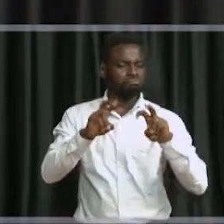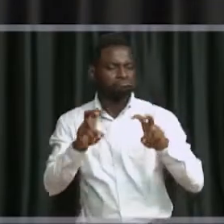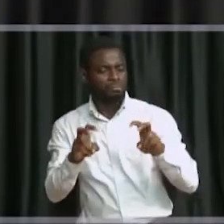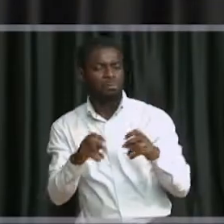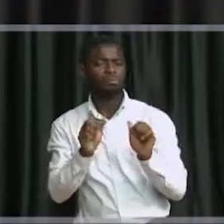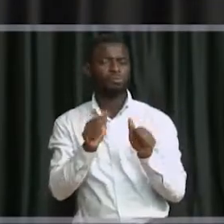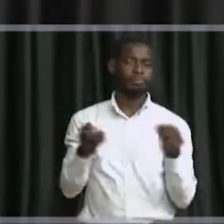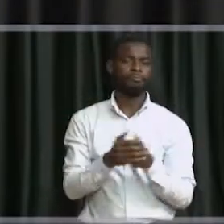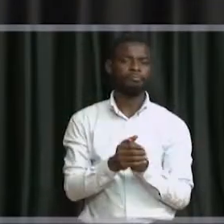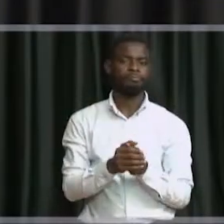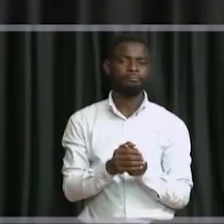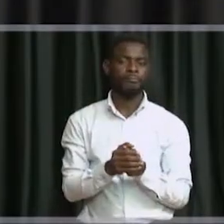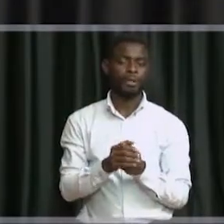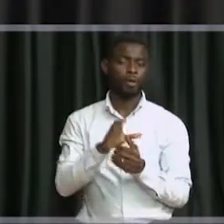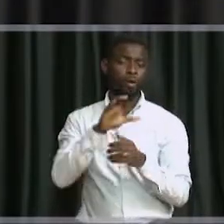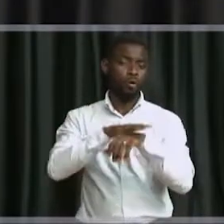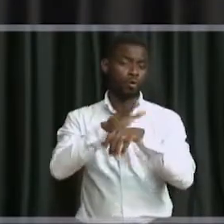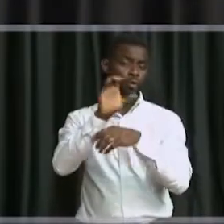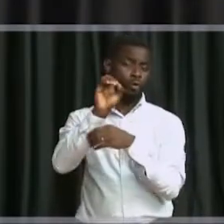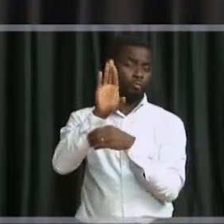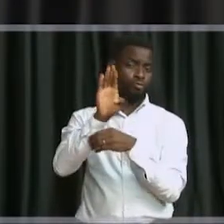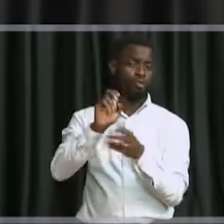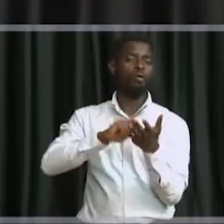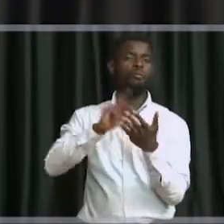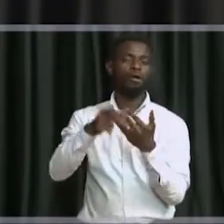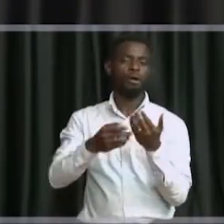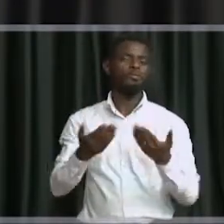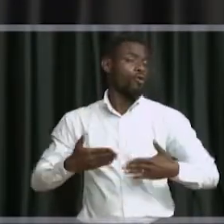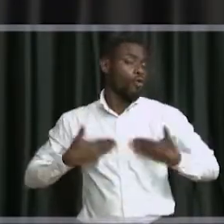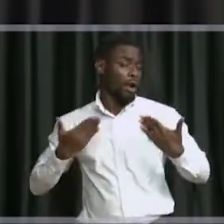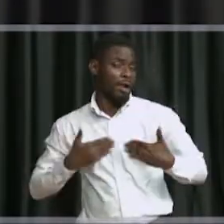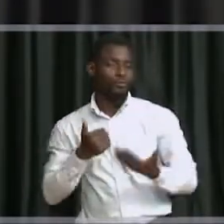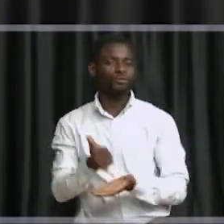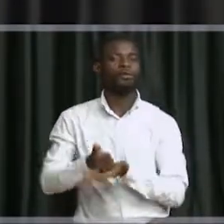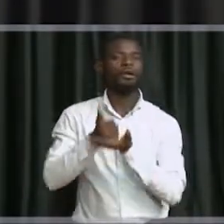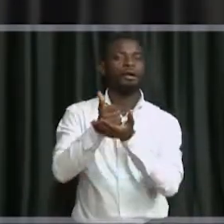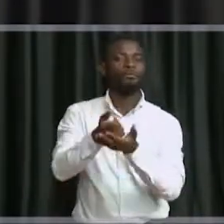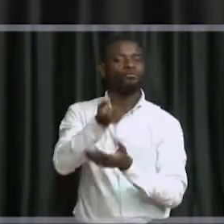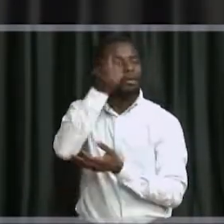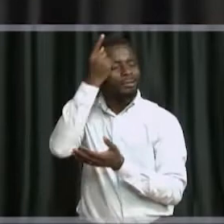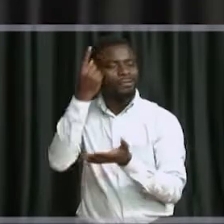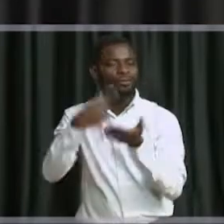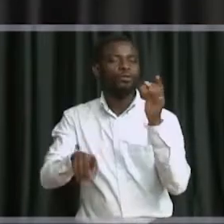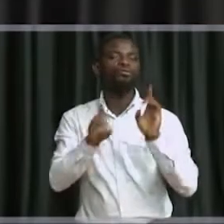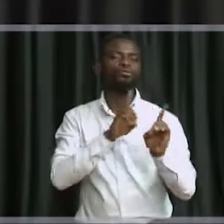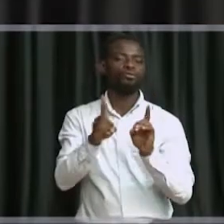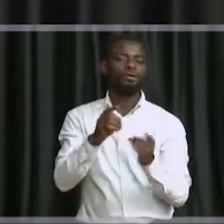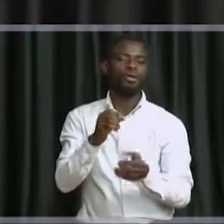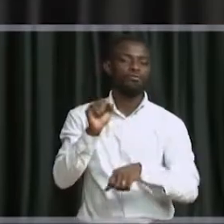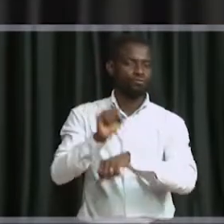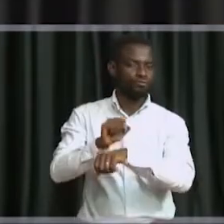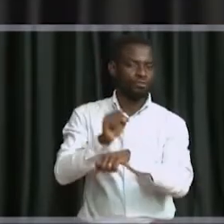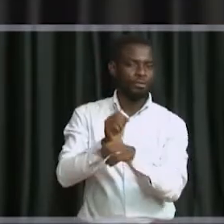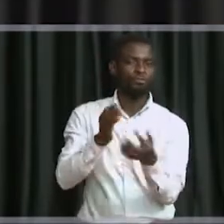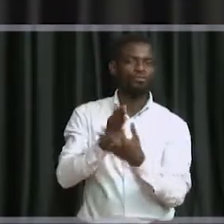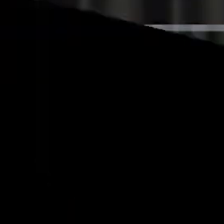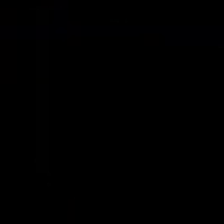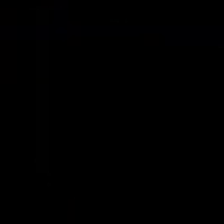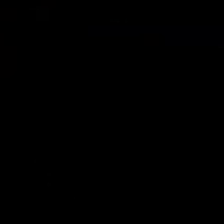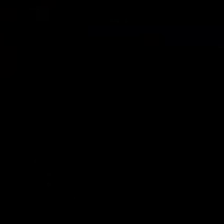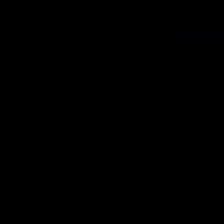see ube wye chira kwain yenibaji siye bebu wawu na watimi atidia uye na see nani ya ye akusini wiyye